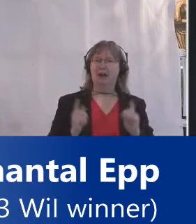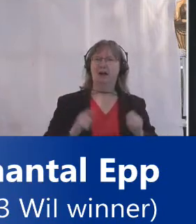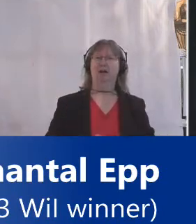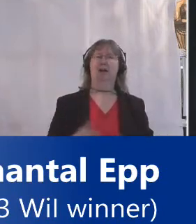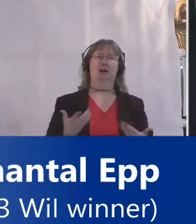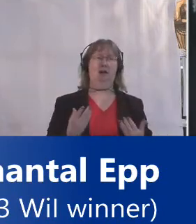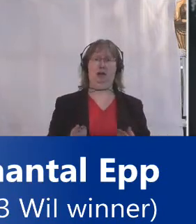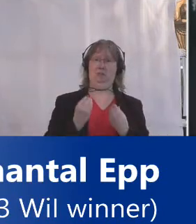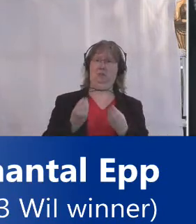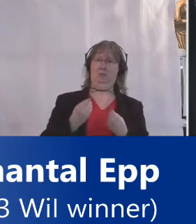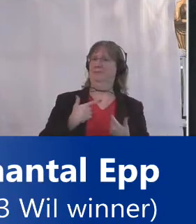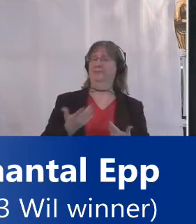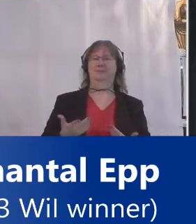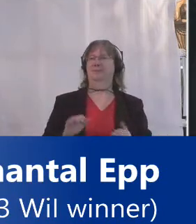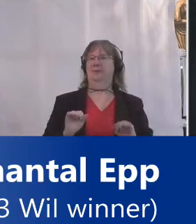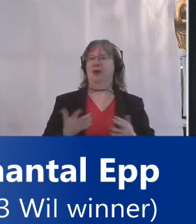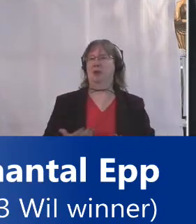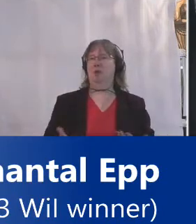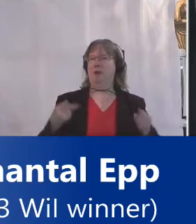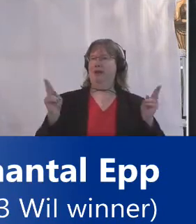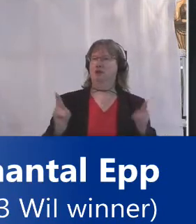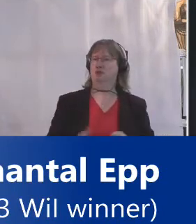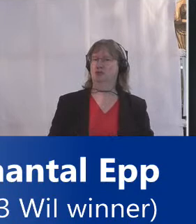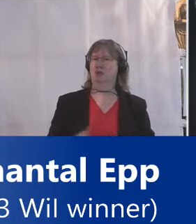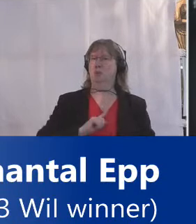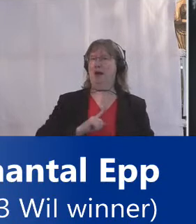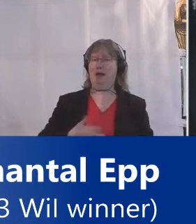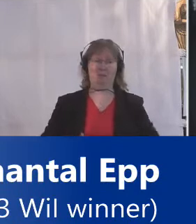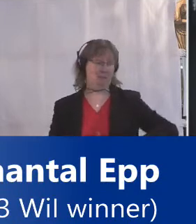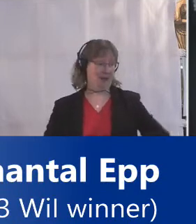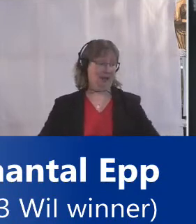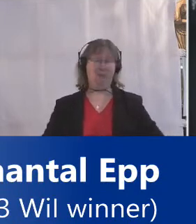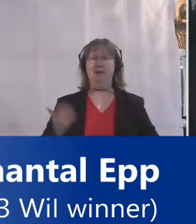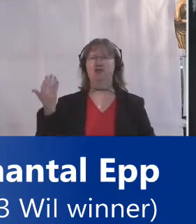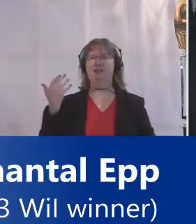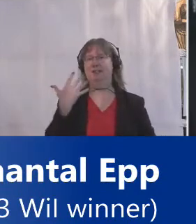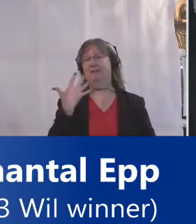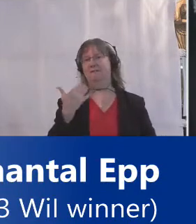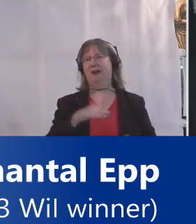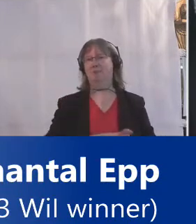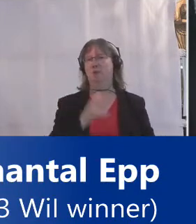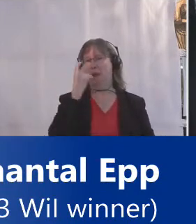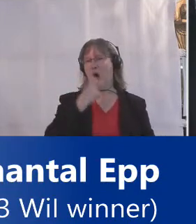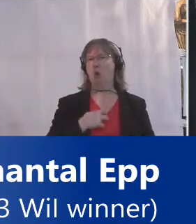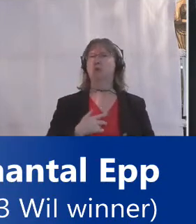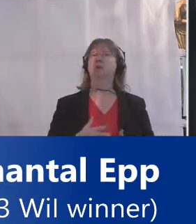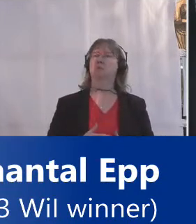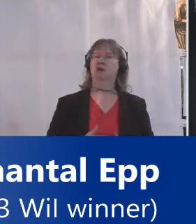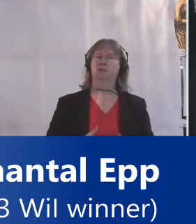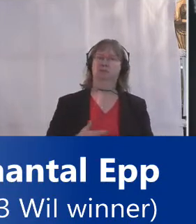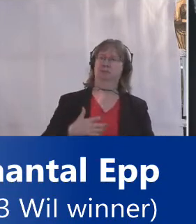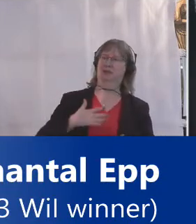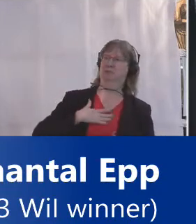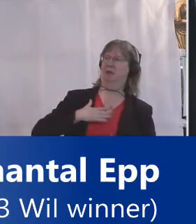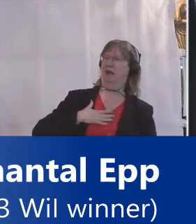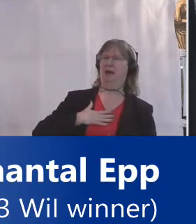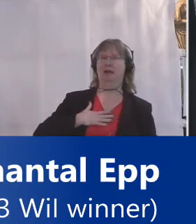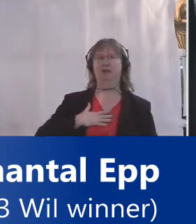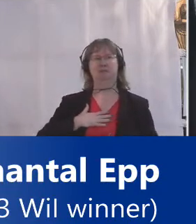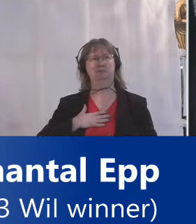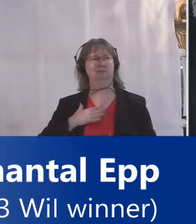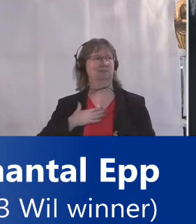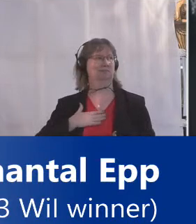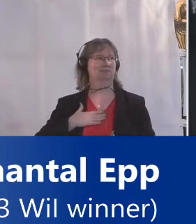I've got a 5-month-old baby at the moment, and it's been a bit challenging trying to manage all of that. But yeah, that's kind of my